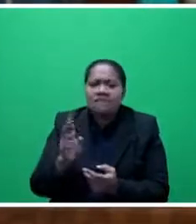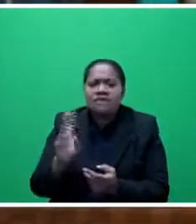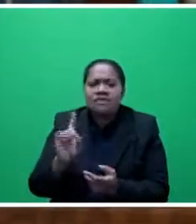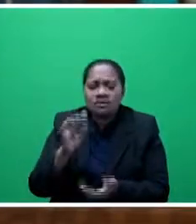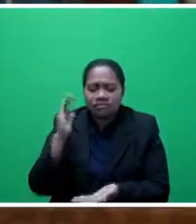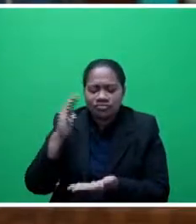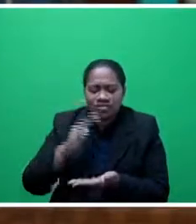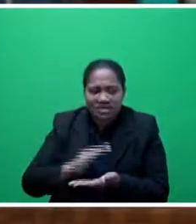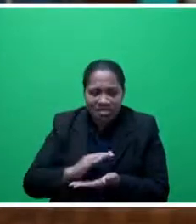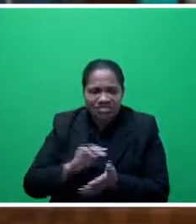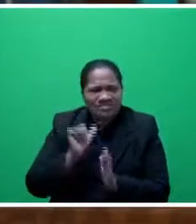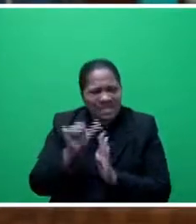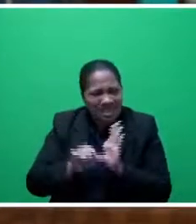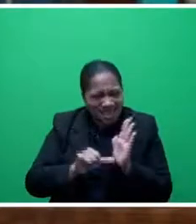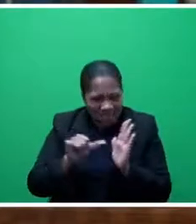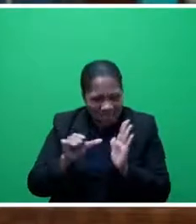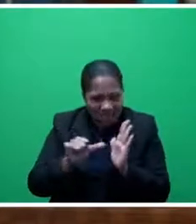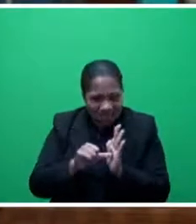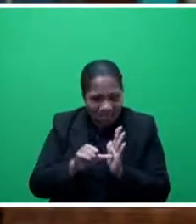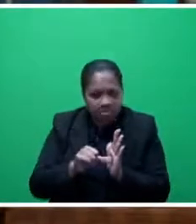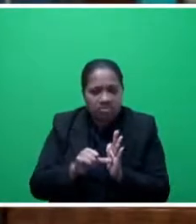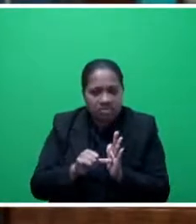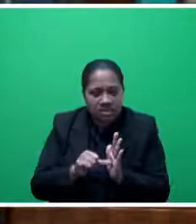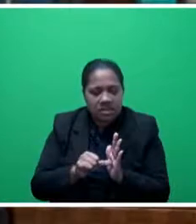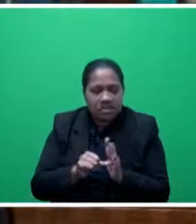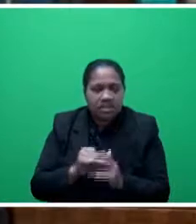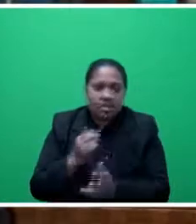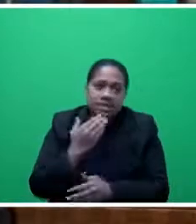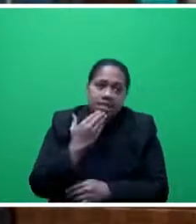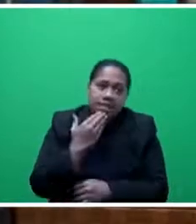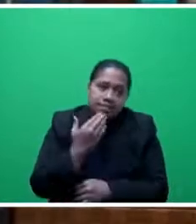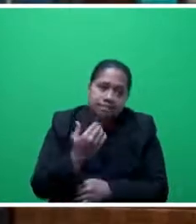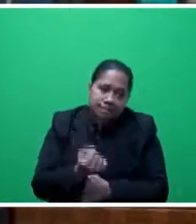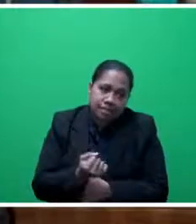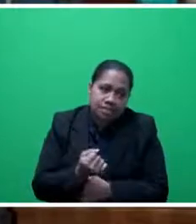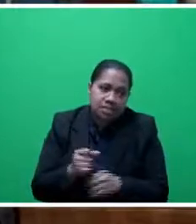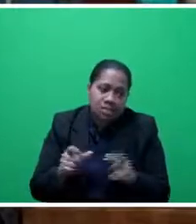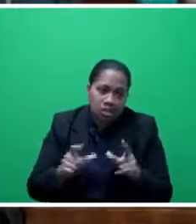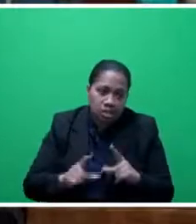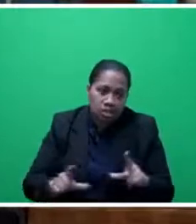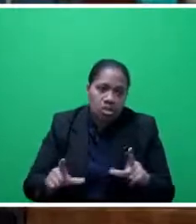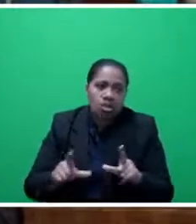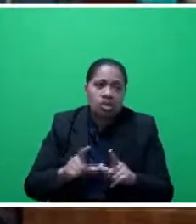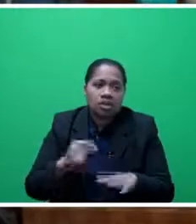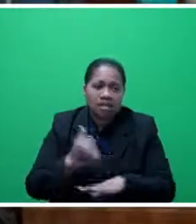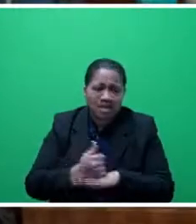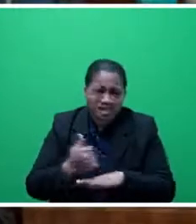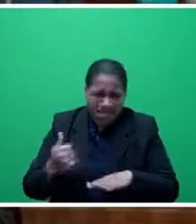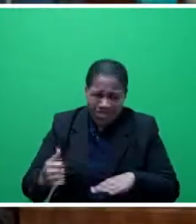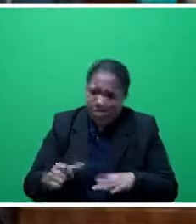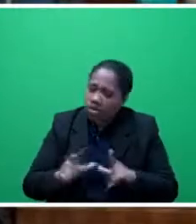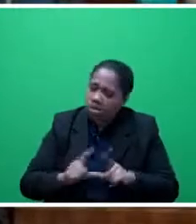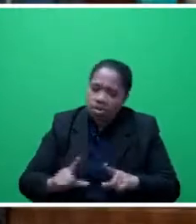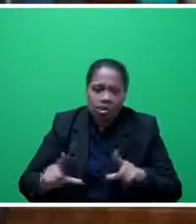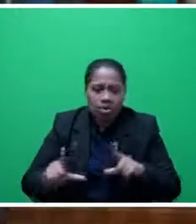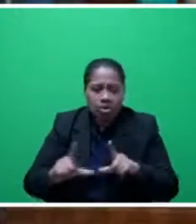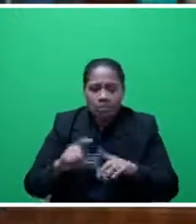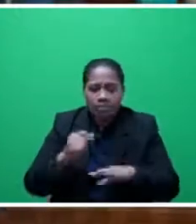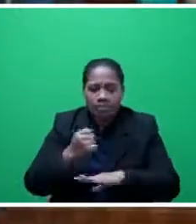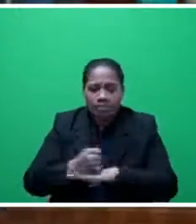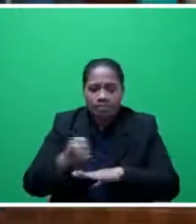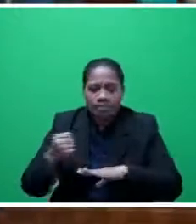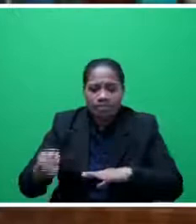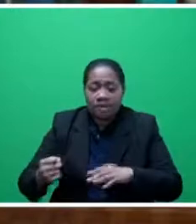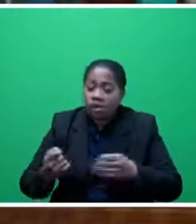ages. And the point I want to say here is that, please, the local government is local government. We give them the